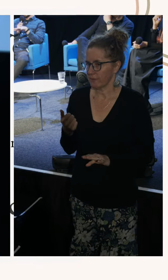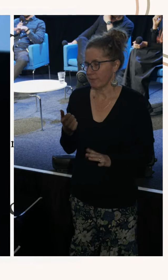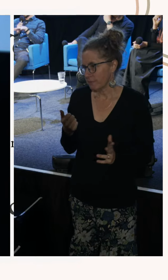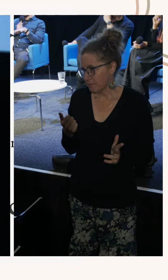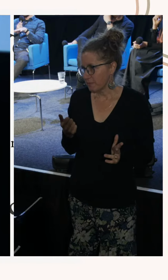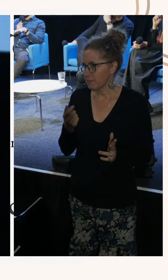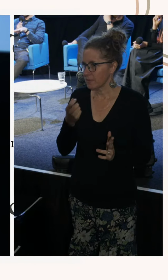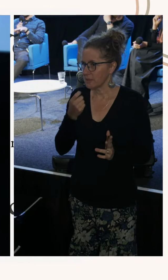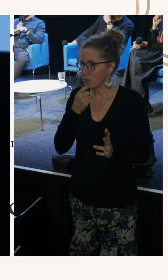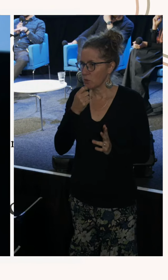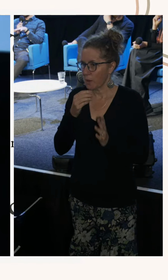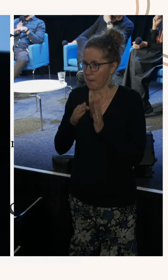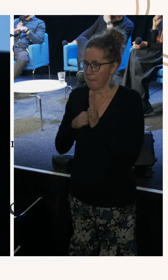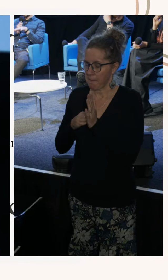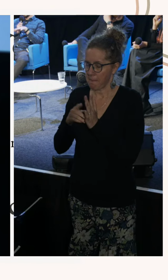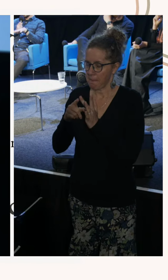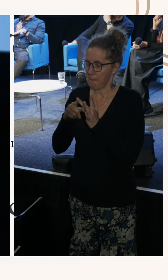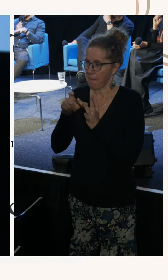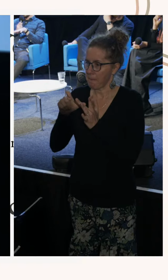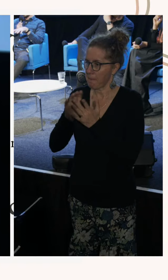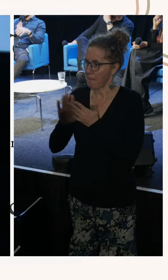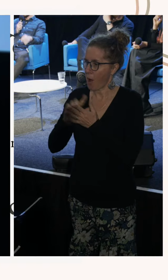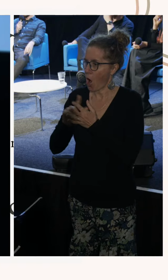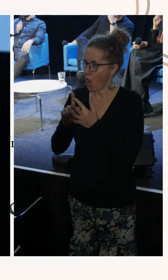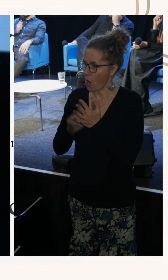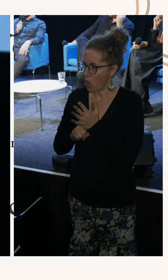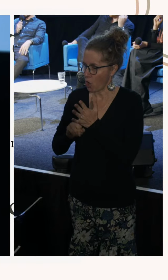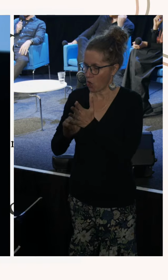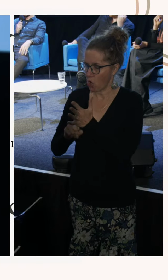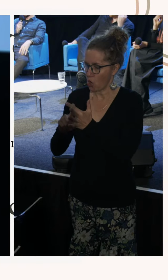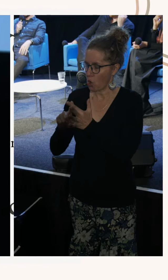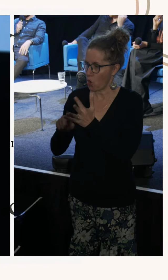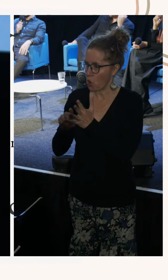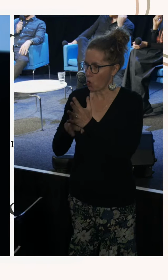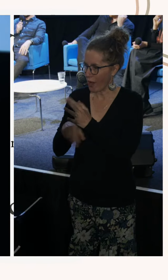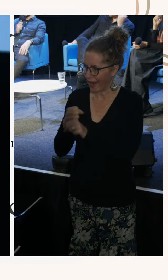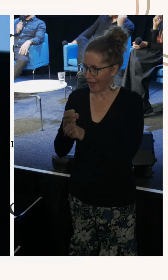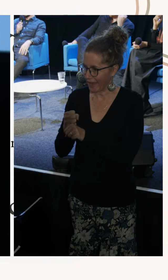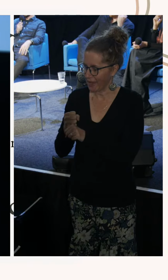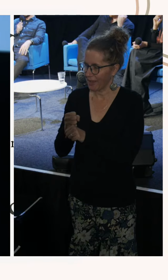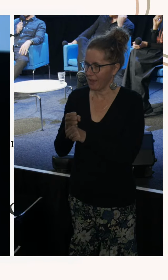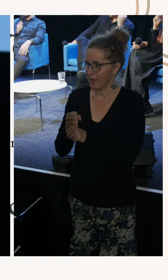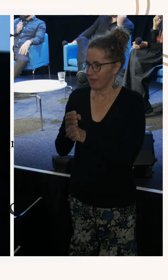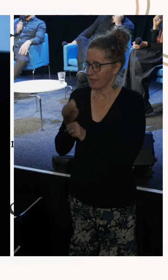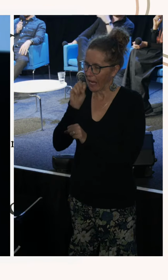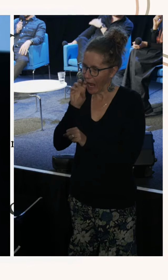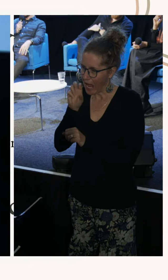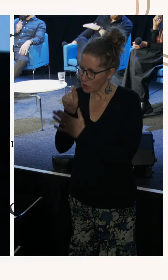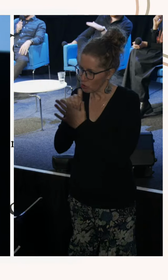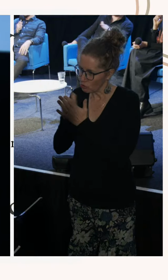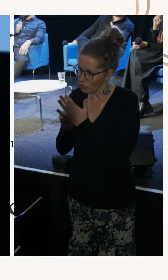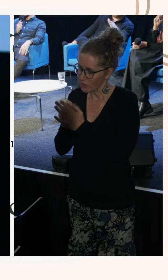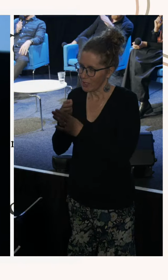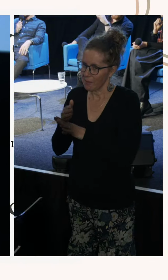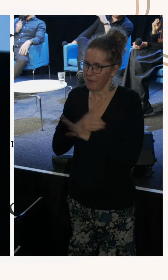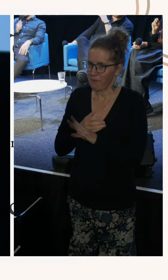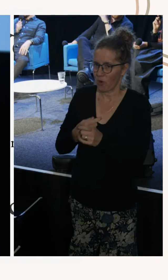little Michael Leunig cartoon, and it was, I guess, Leunig before he went beast